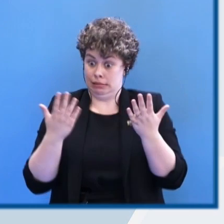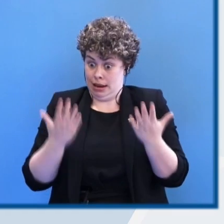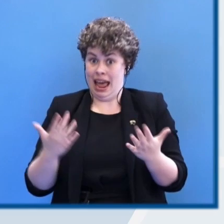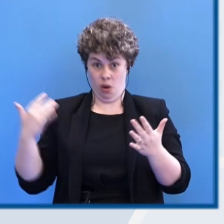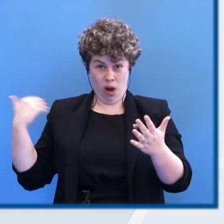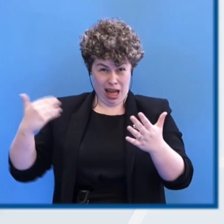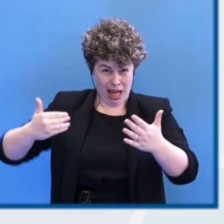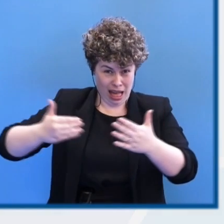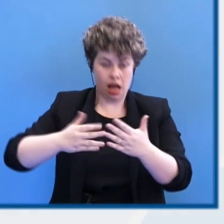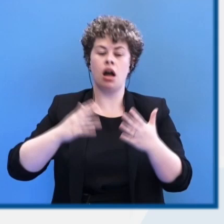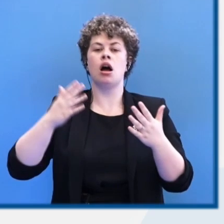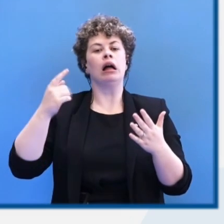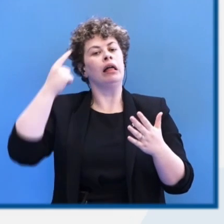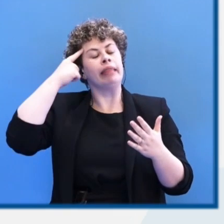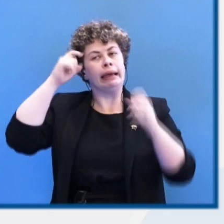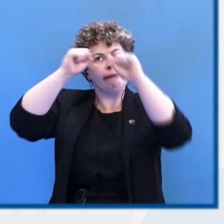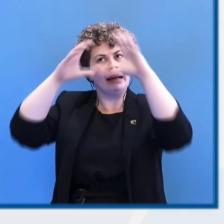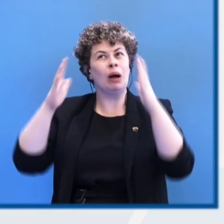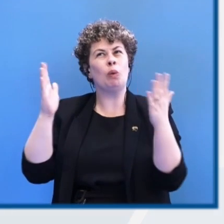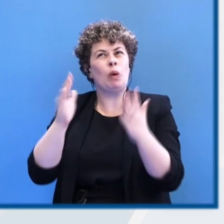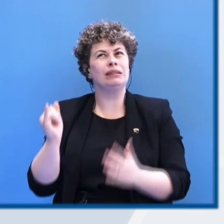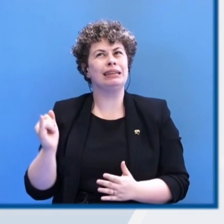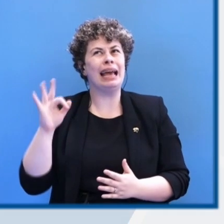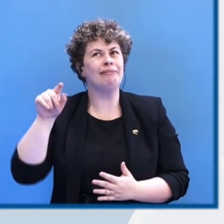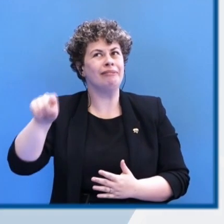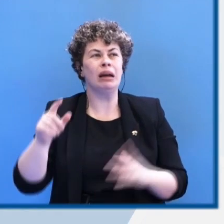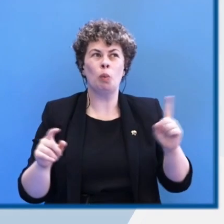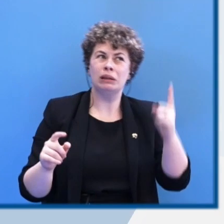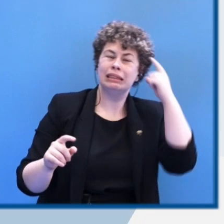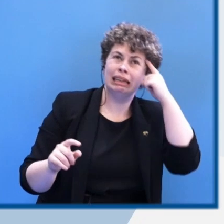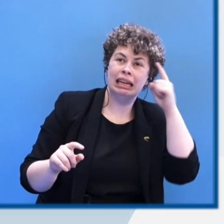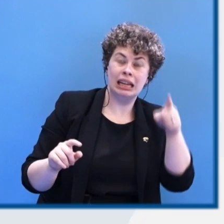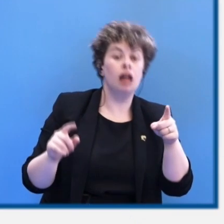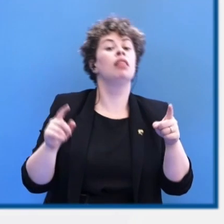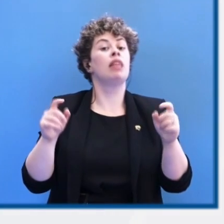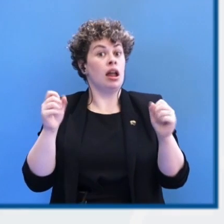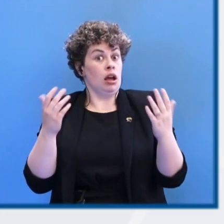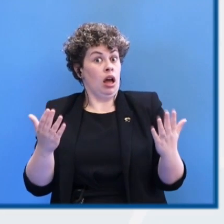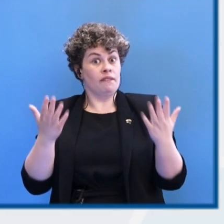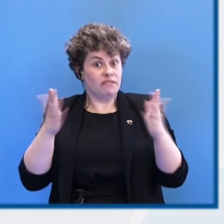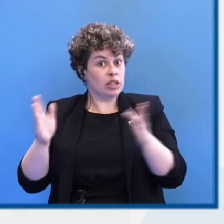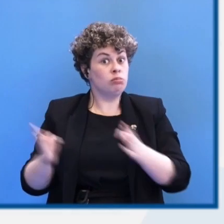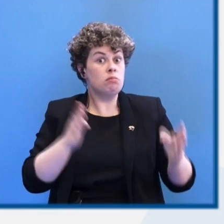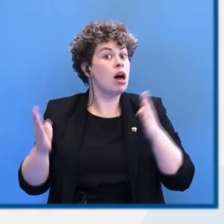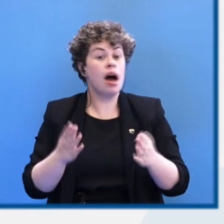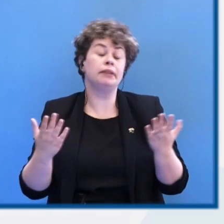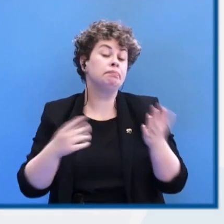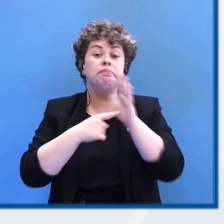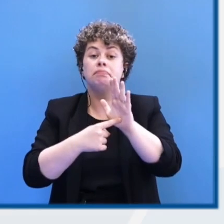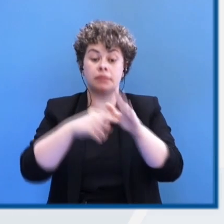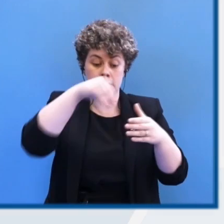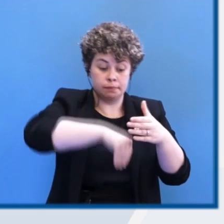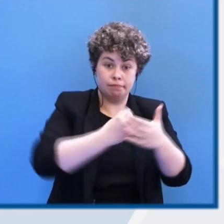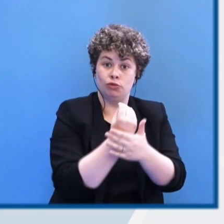hydrological scenarios, impact on forest development, impact on public health, preparedness of civil protection